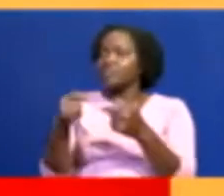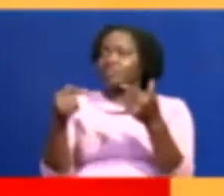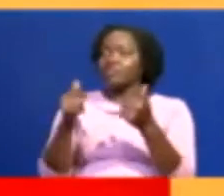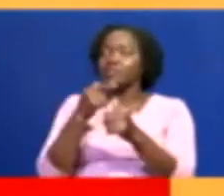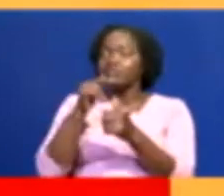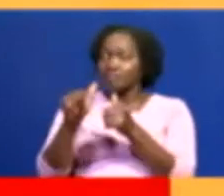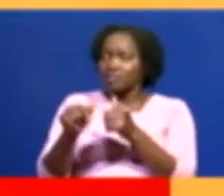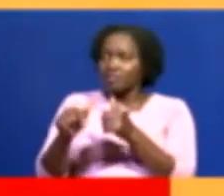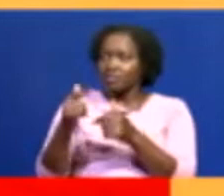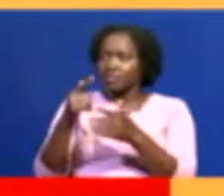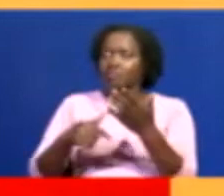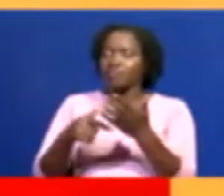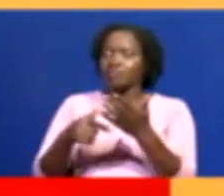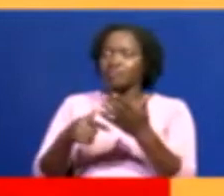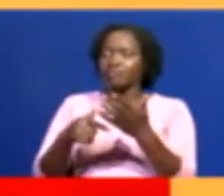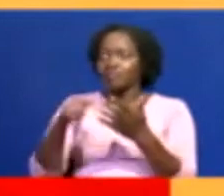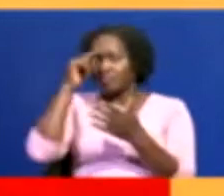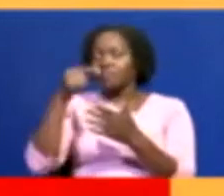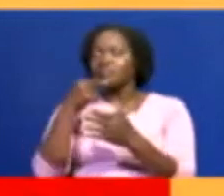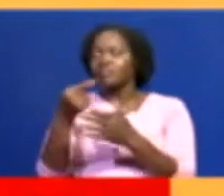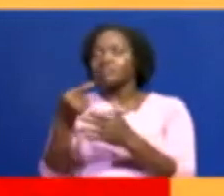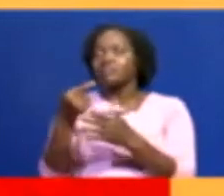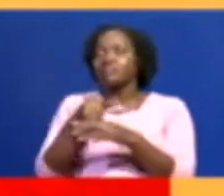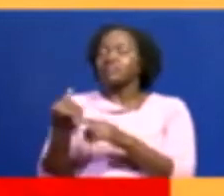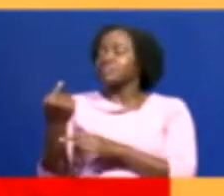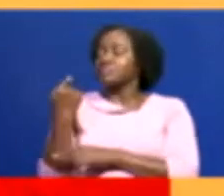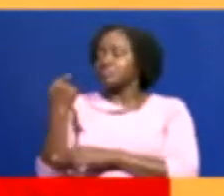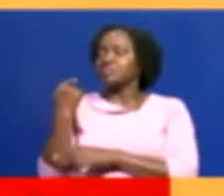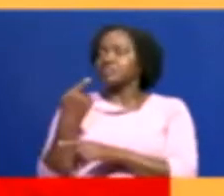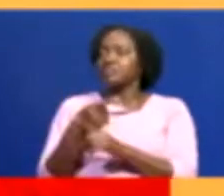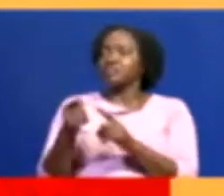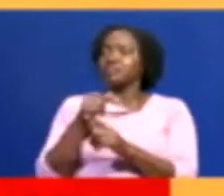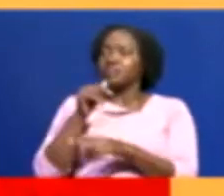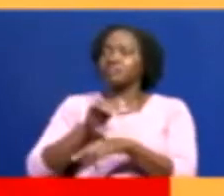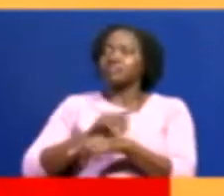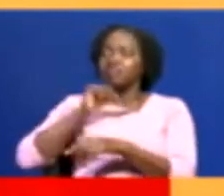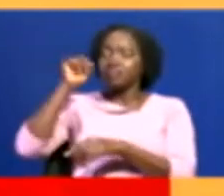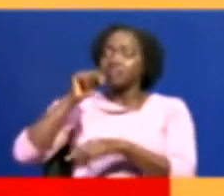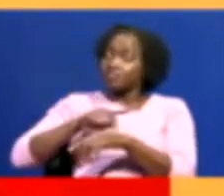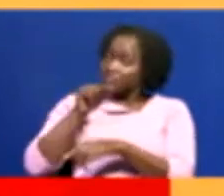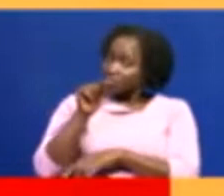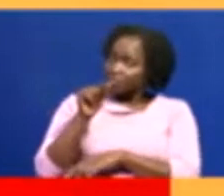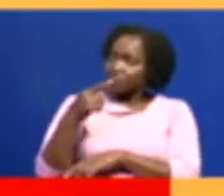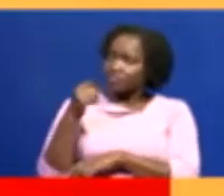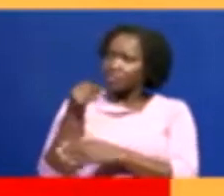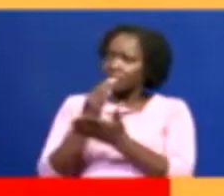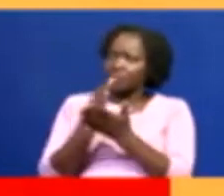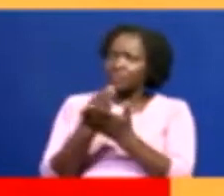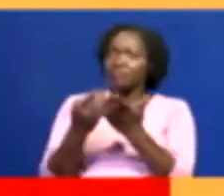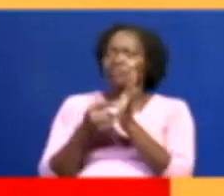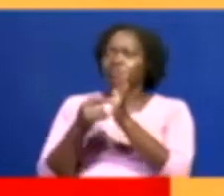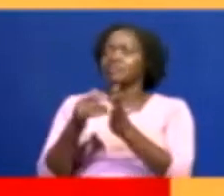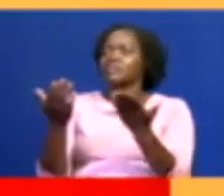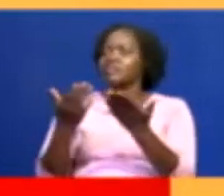saying today is what the is what government was saying at that time, but that was not good for politics at that time. Mm-hmm. So it really paints a picture